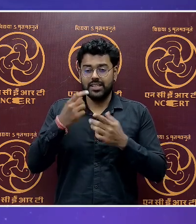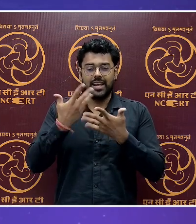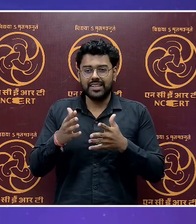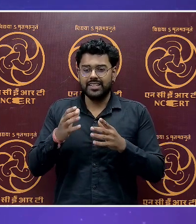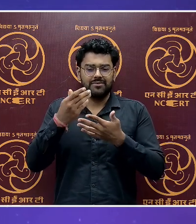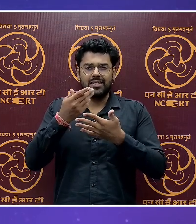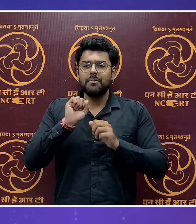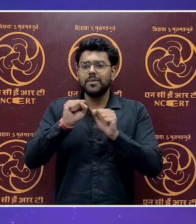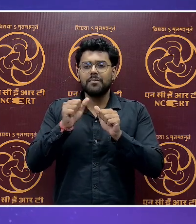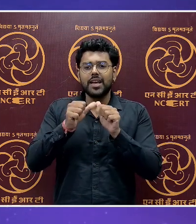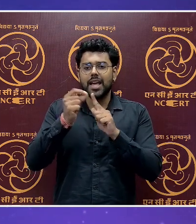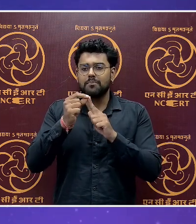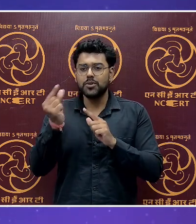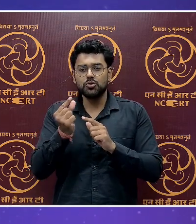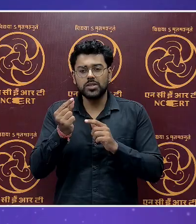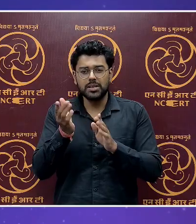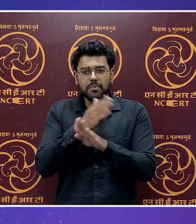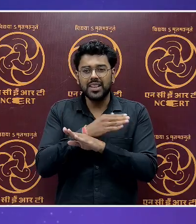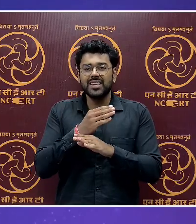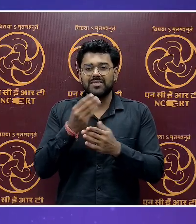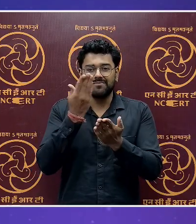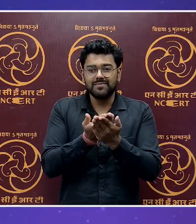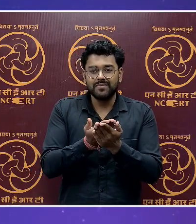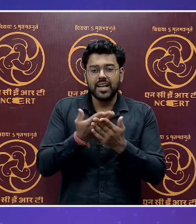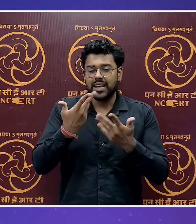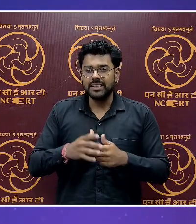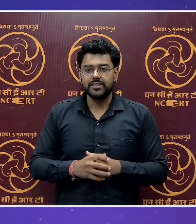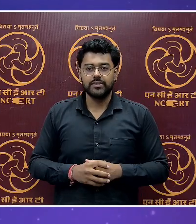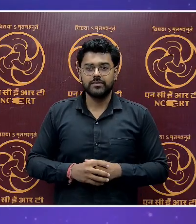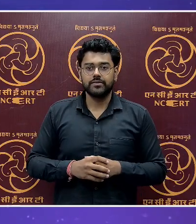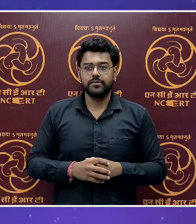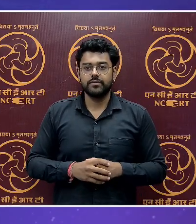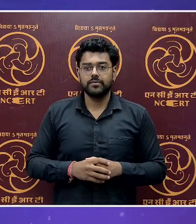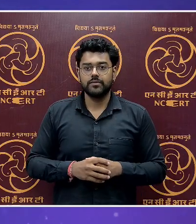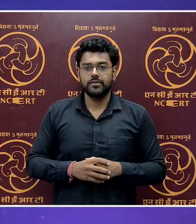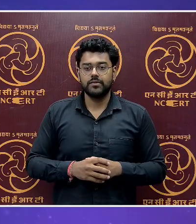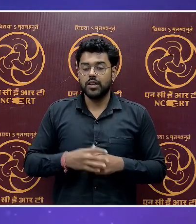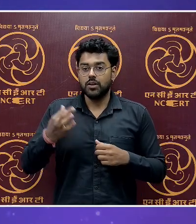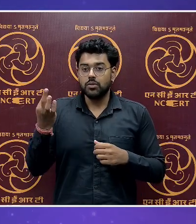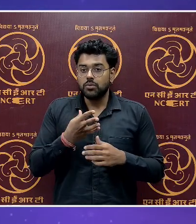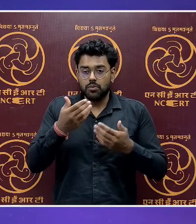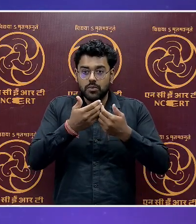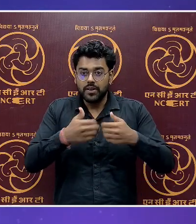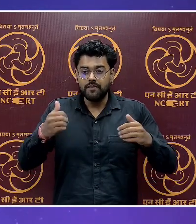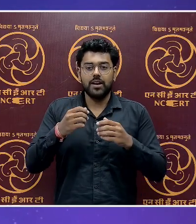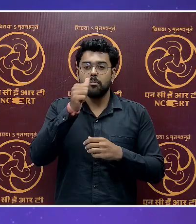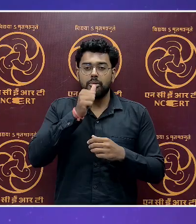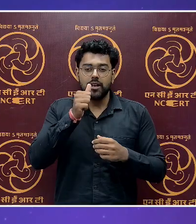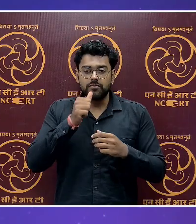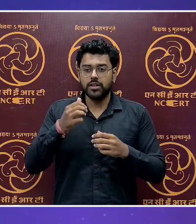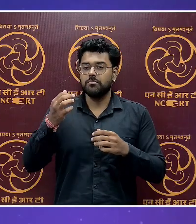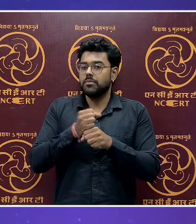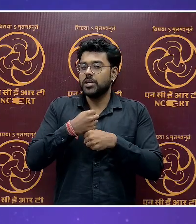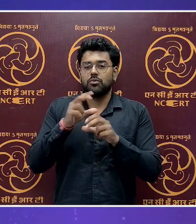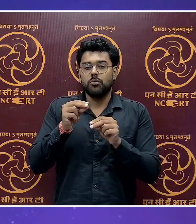access your app security without needing to create a separate password to PRASHAST 2.0